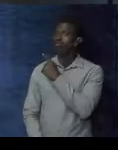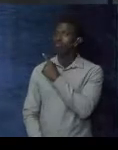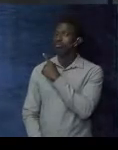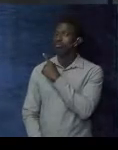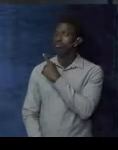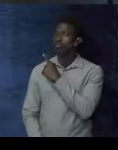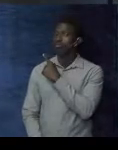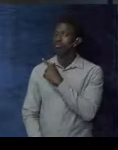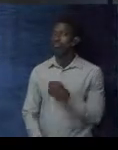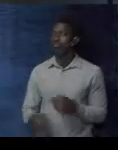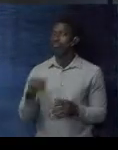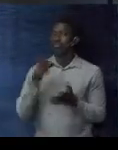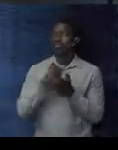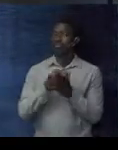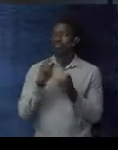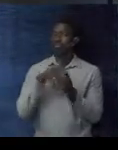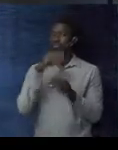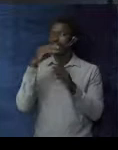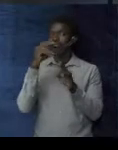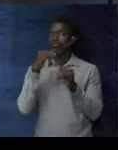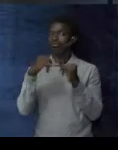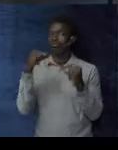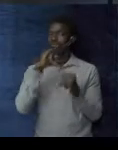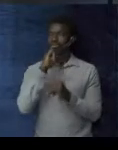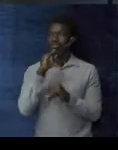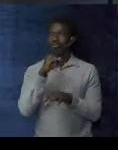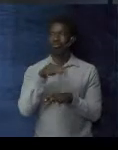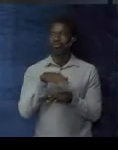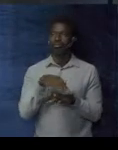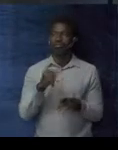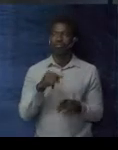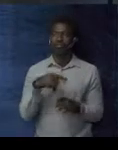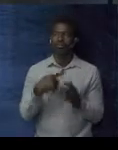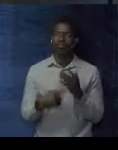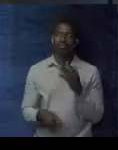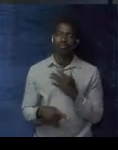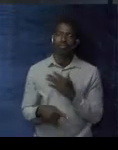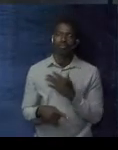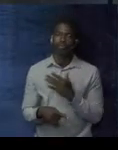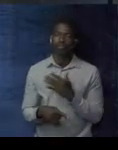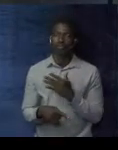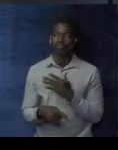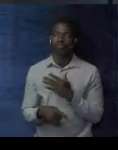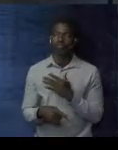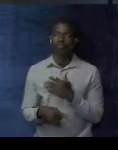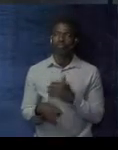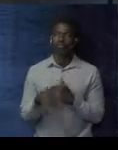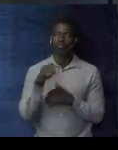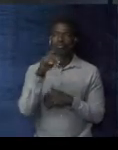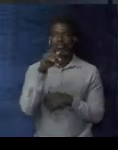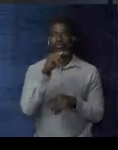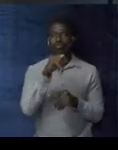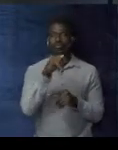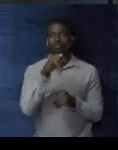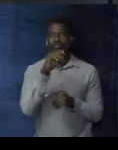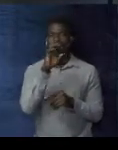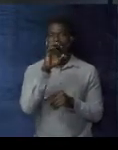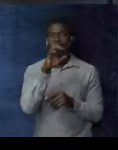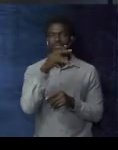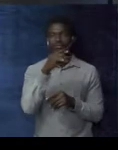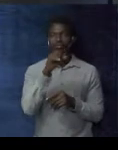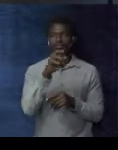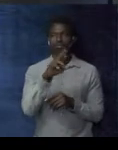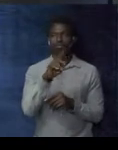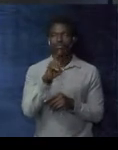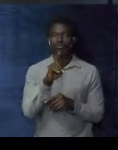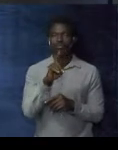draw a line that touches 2 points, a straight line. What do you call that line? Well, you have the answer by now. It is